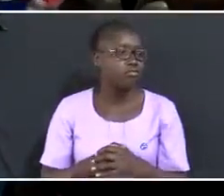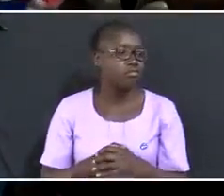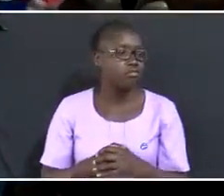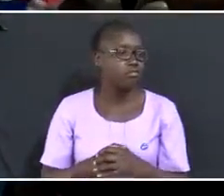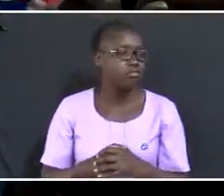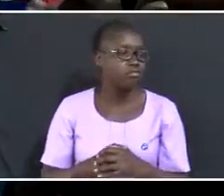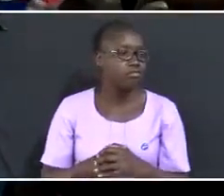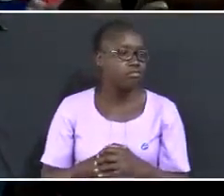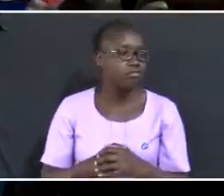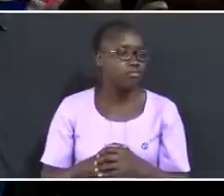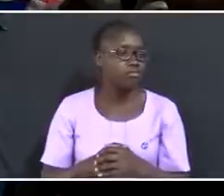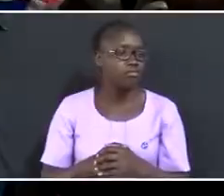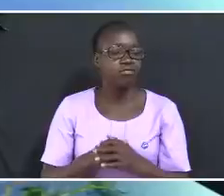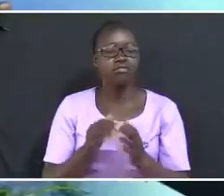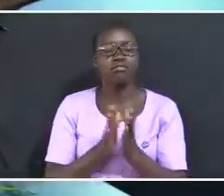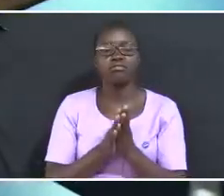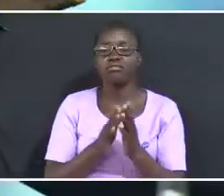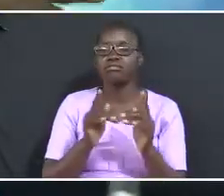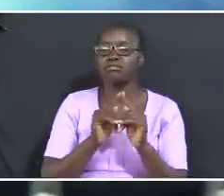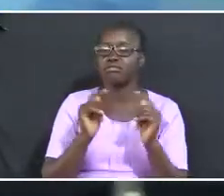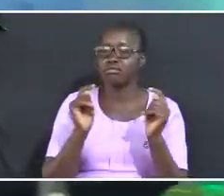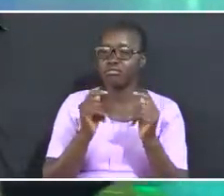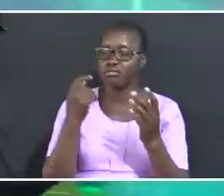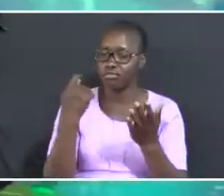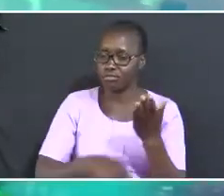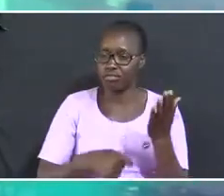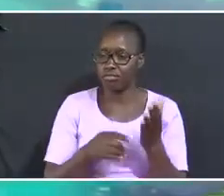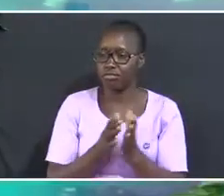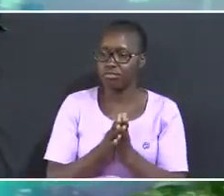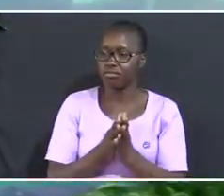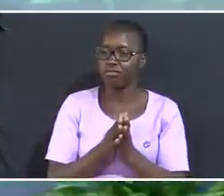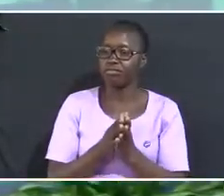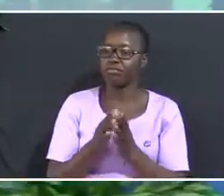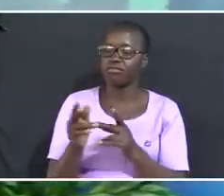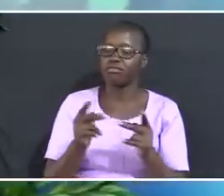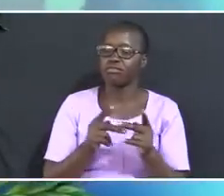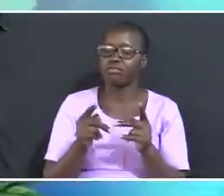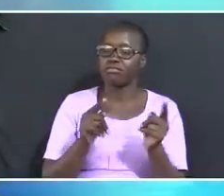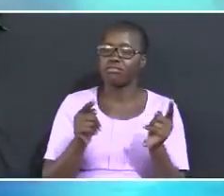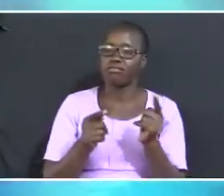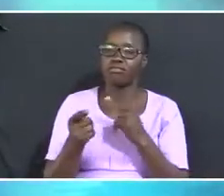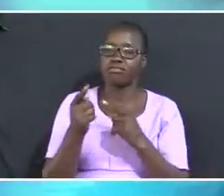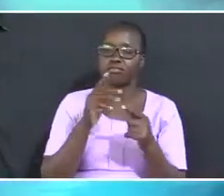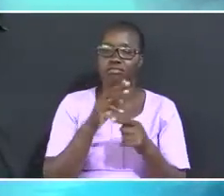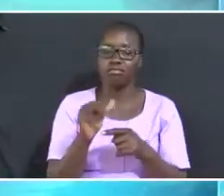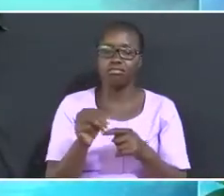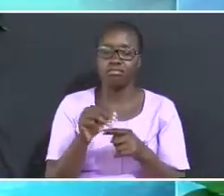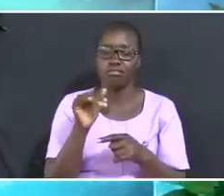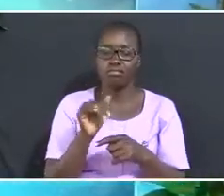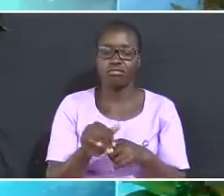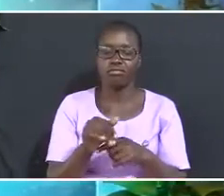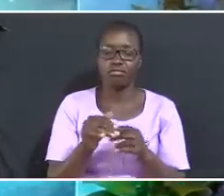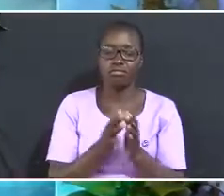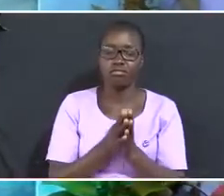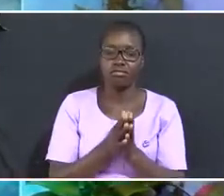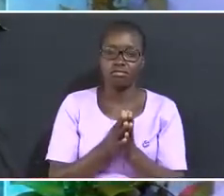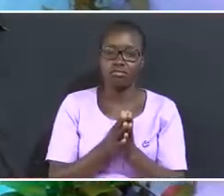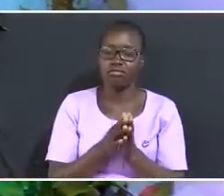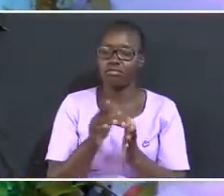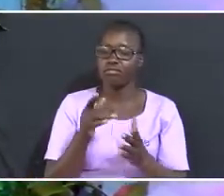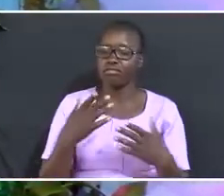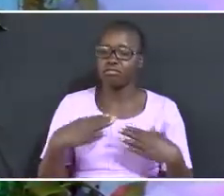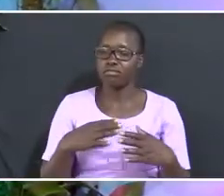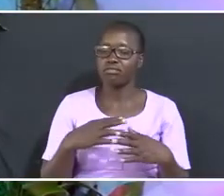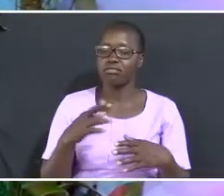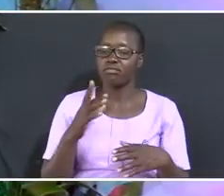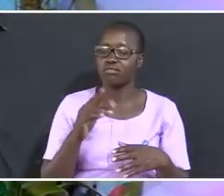It's only a matter of time. So this is what he's telling them, that human beings